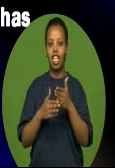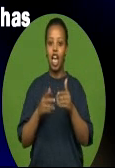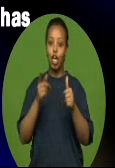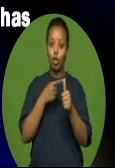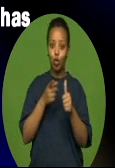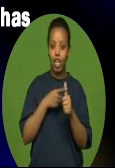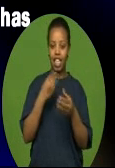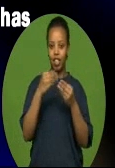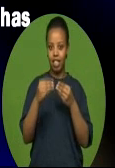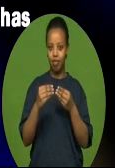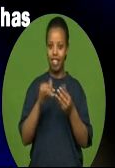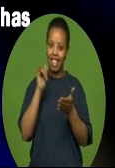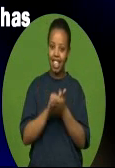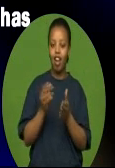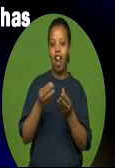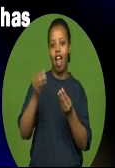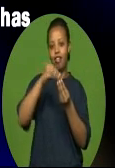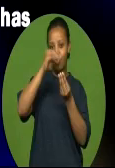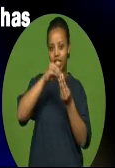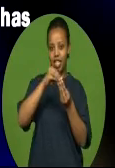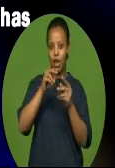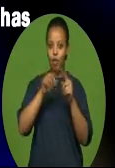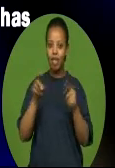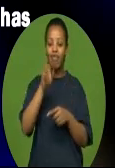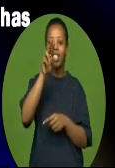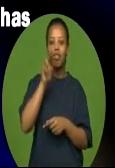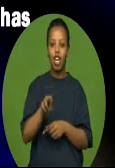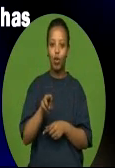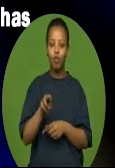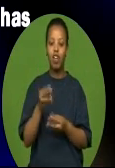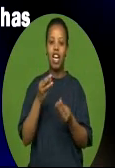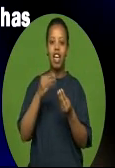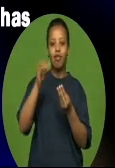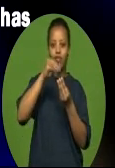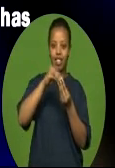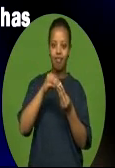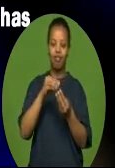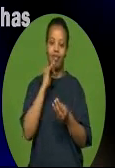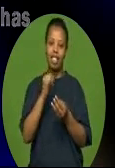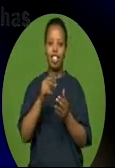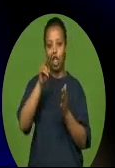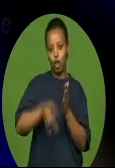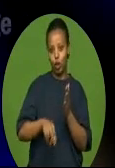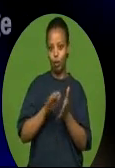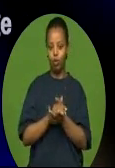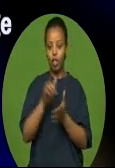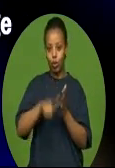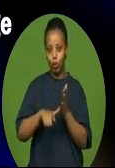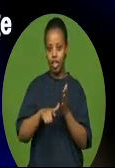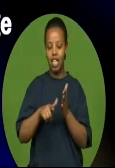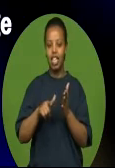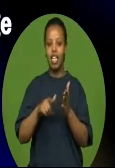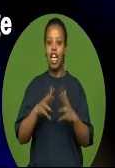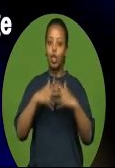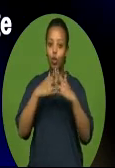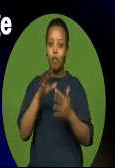stage, initially, sales are still increasing, but the rate of increase has slowed.